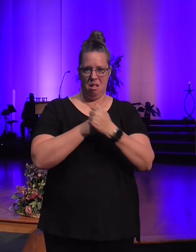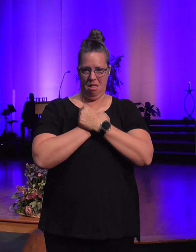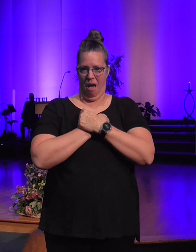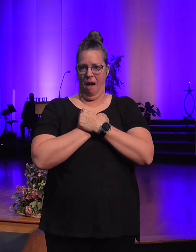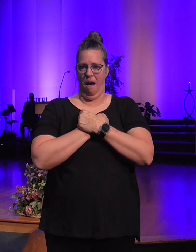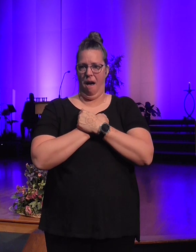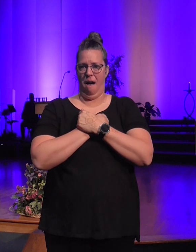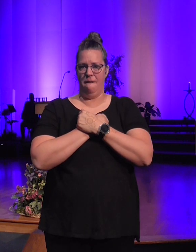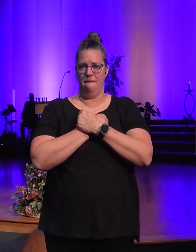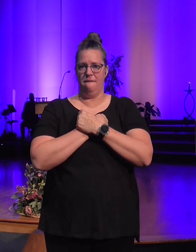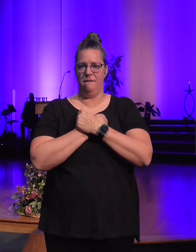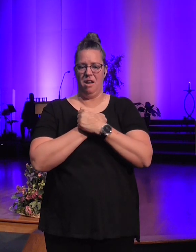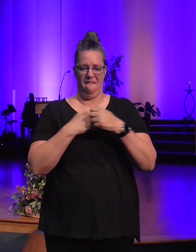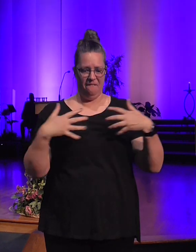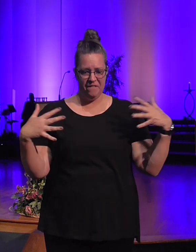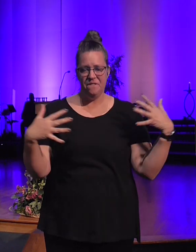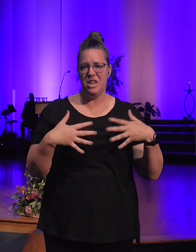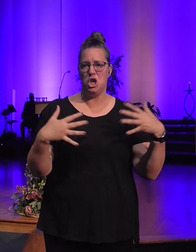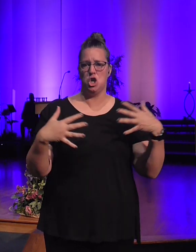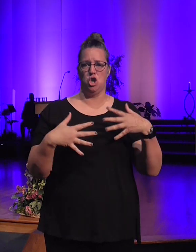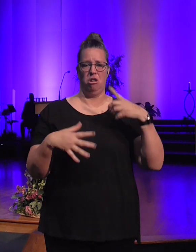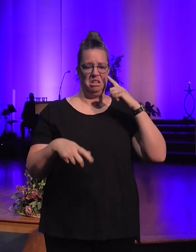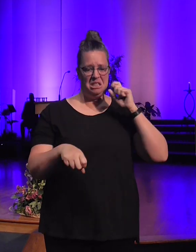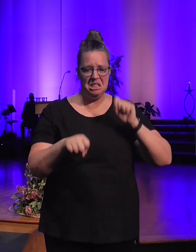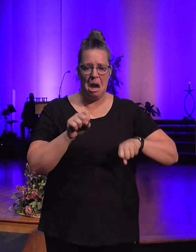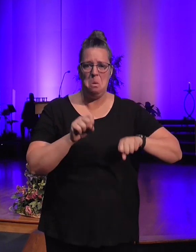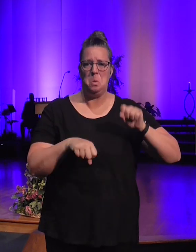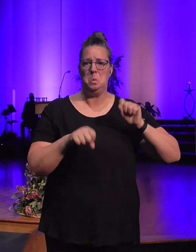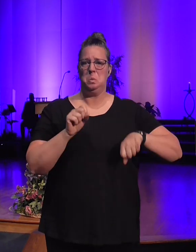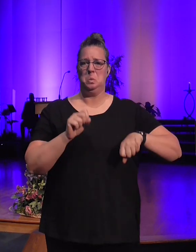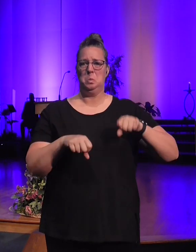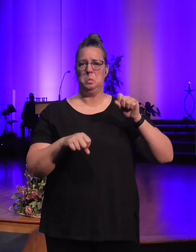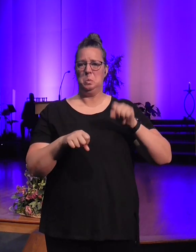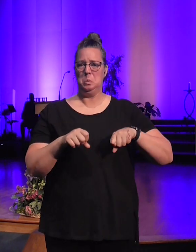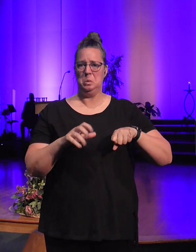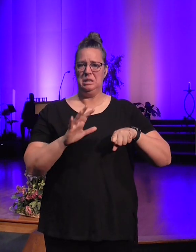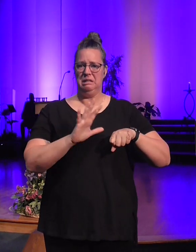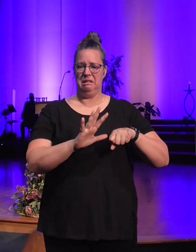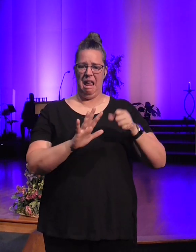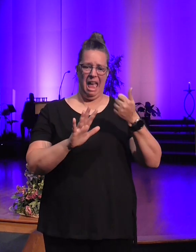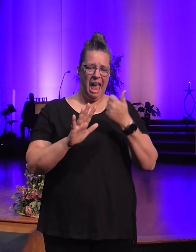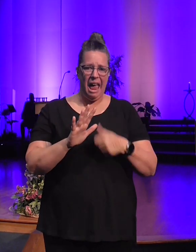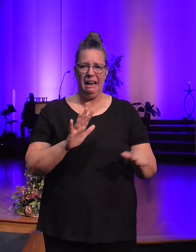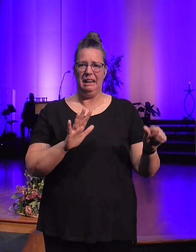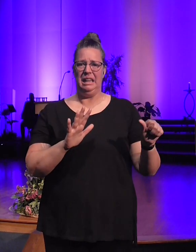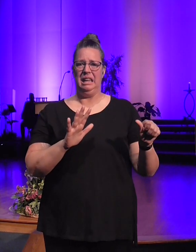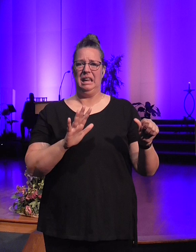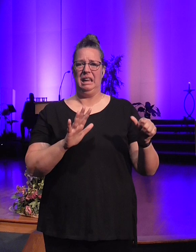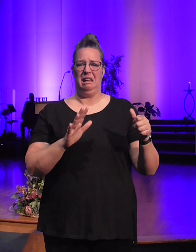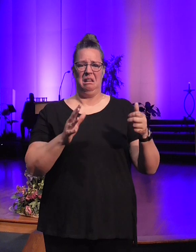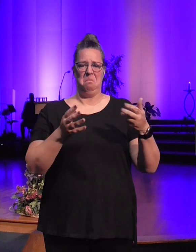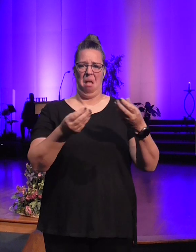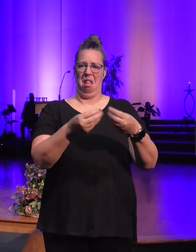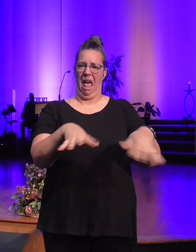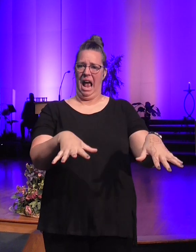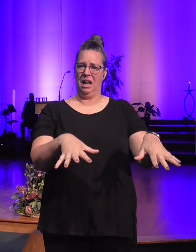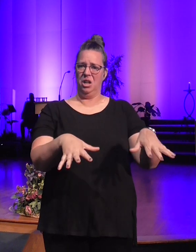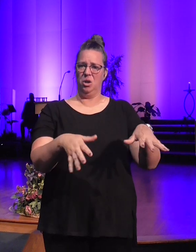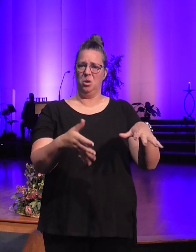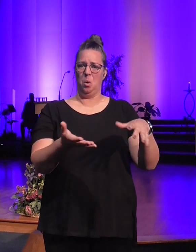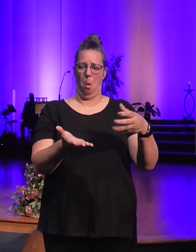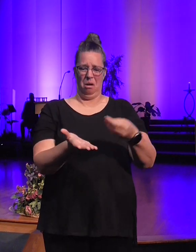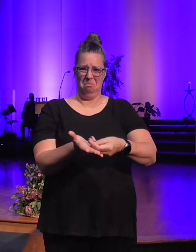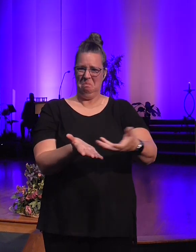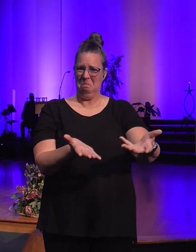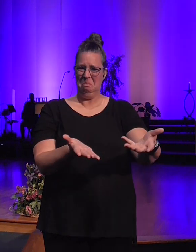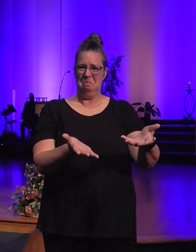We place all fear, we place any doubt, we place any sense of lack or scarcity,